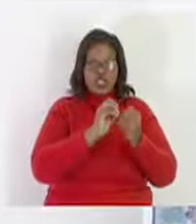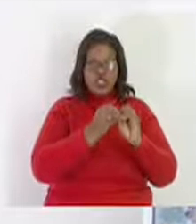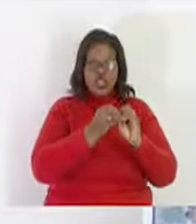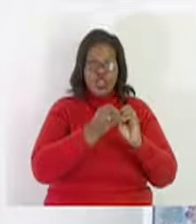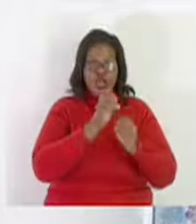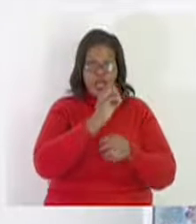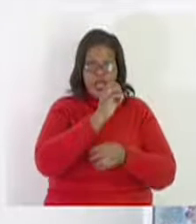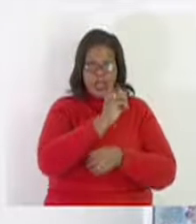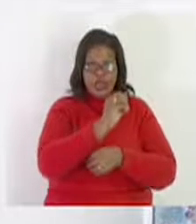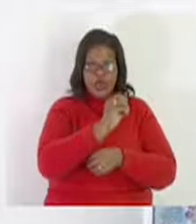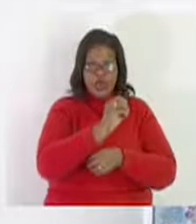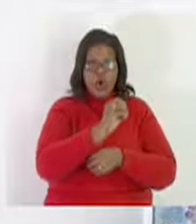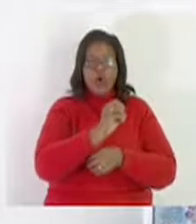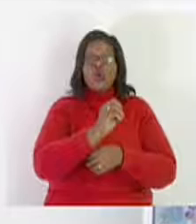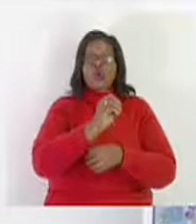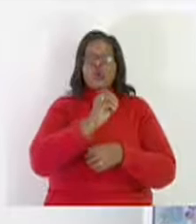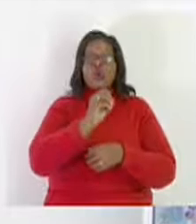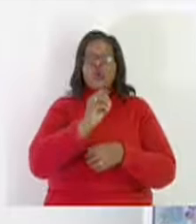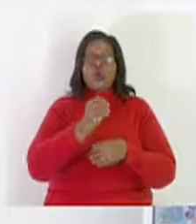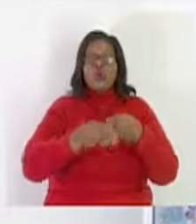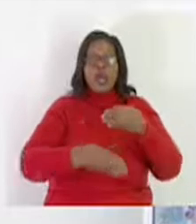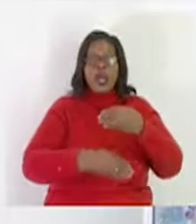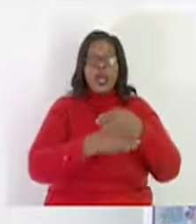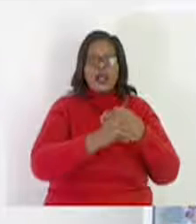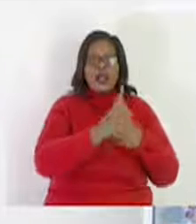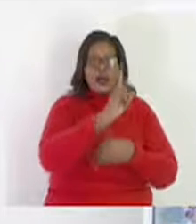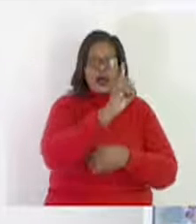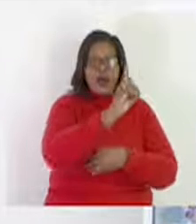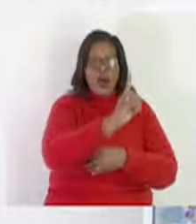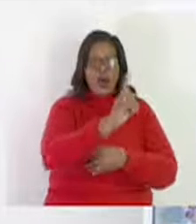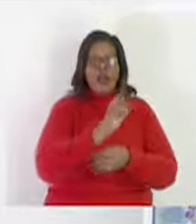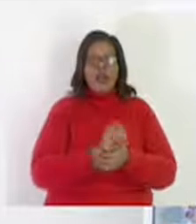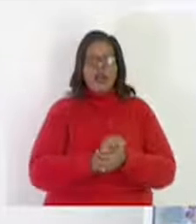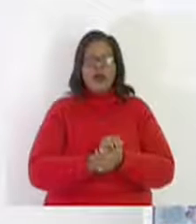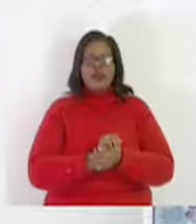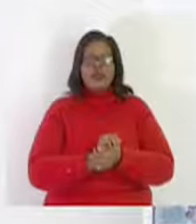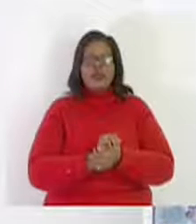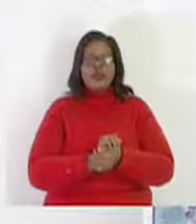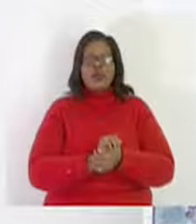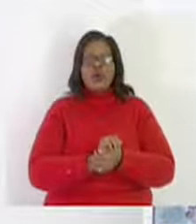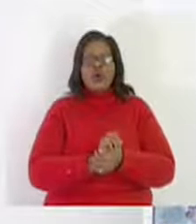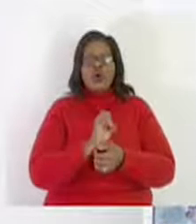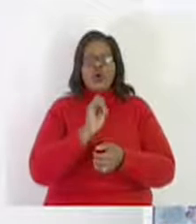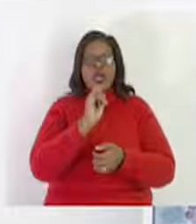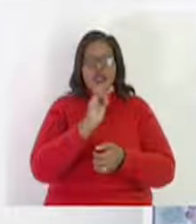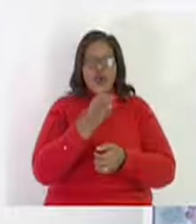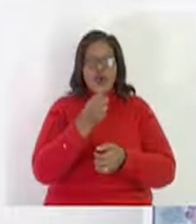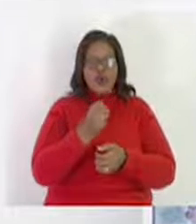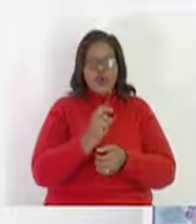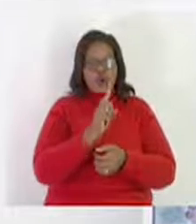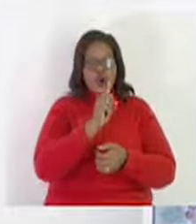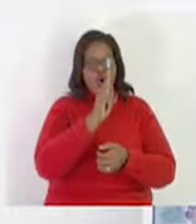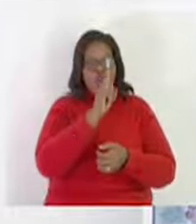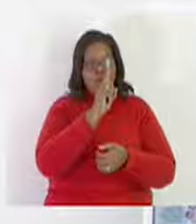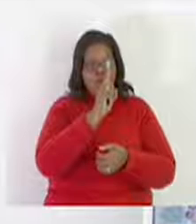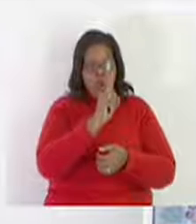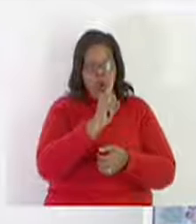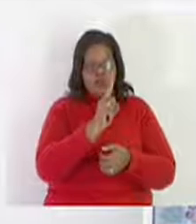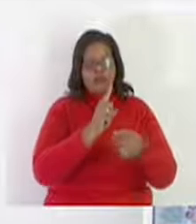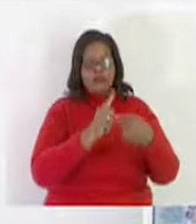1. 1 added to 0, we of course have a 1. In a place of this, I put a